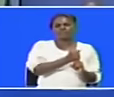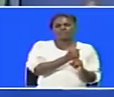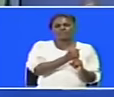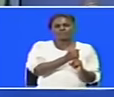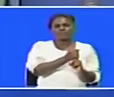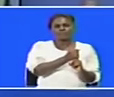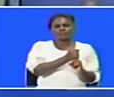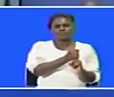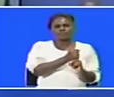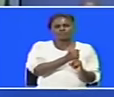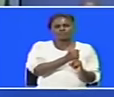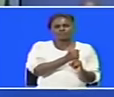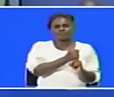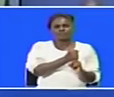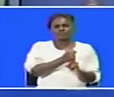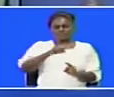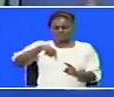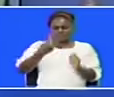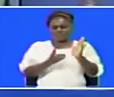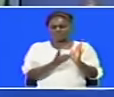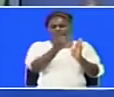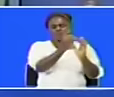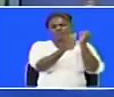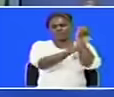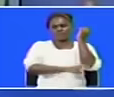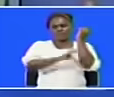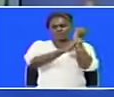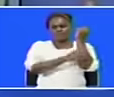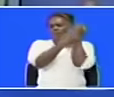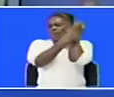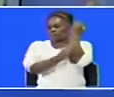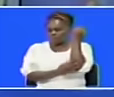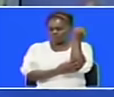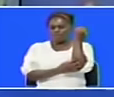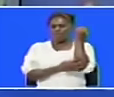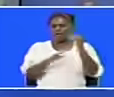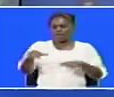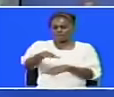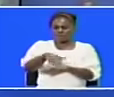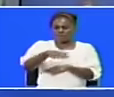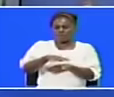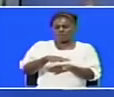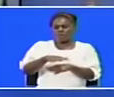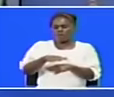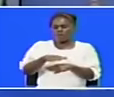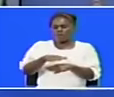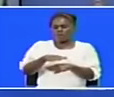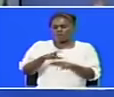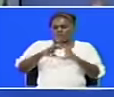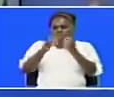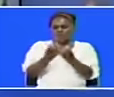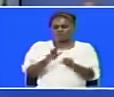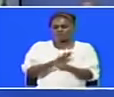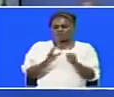achievement. We are a developing country in the poorest continent in the world. We are a